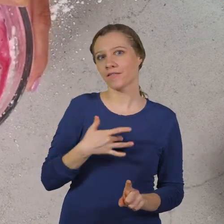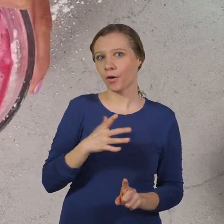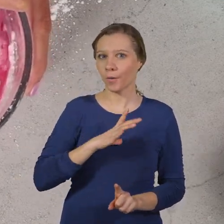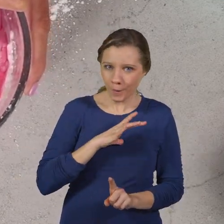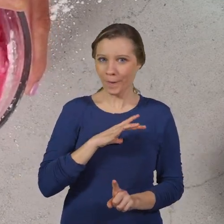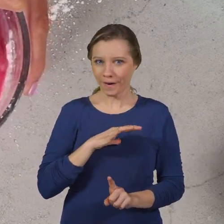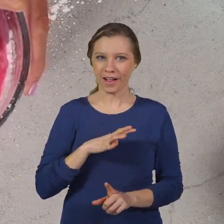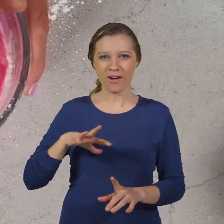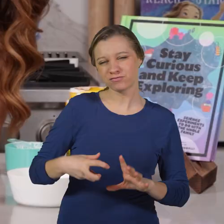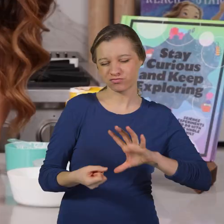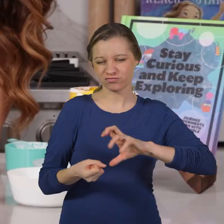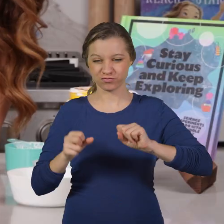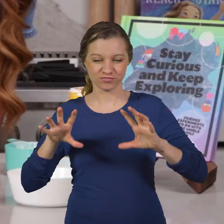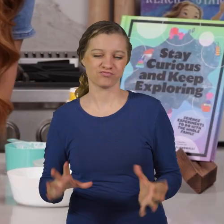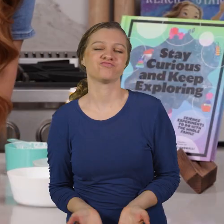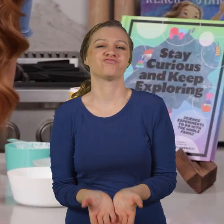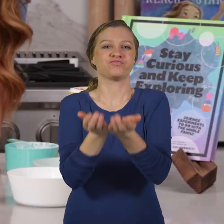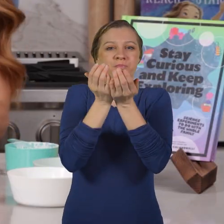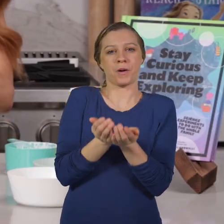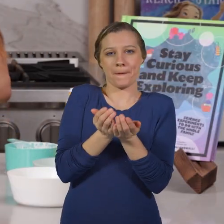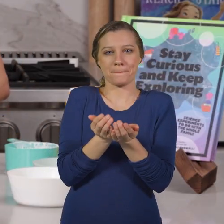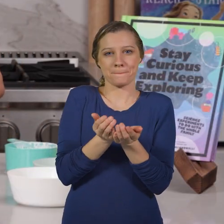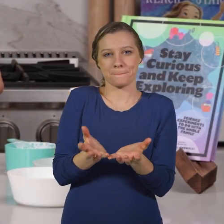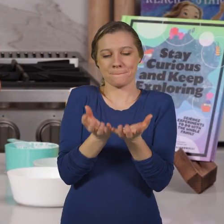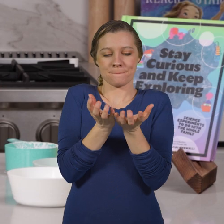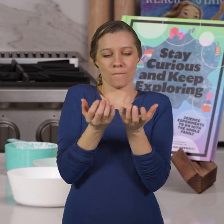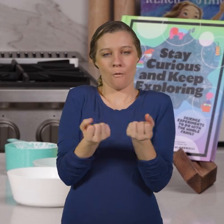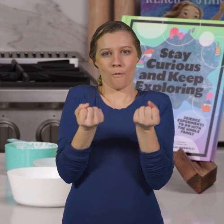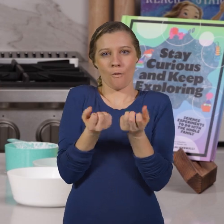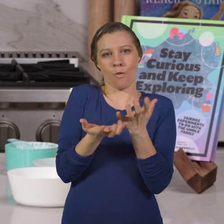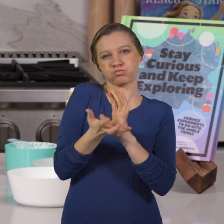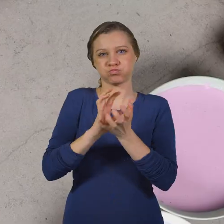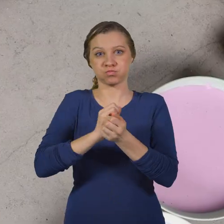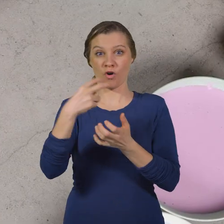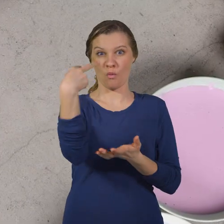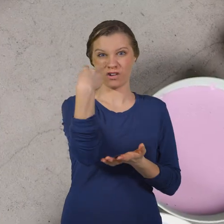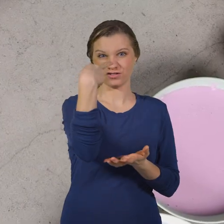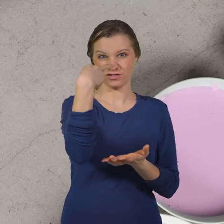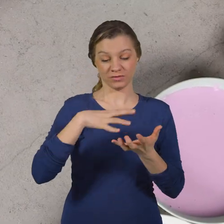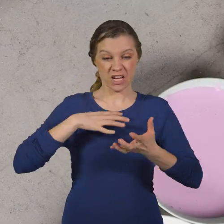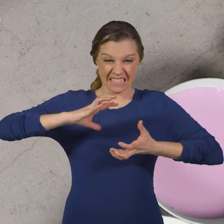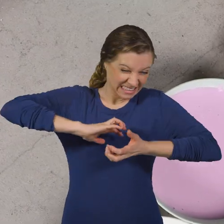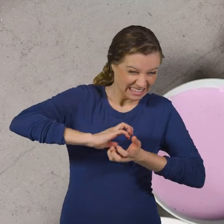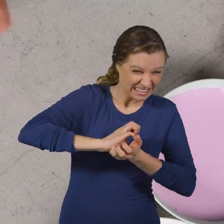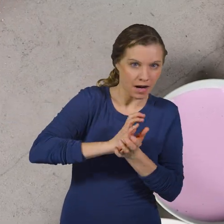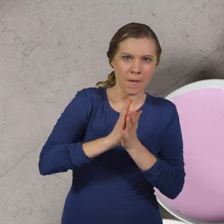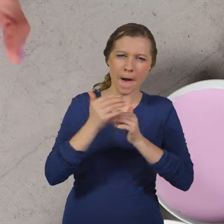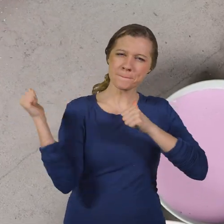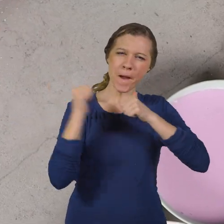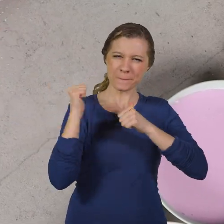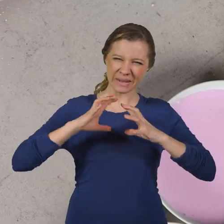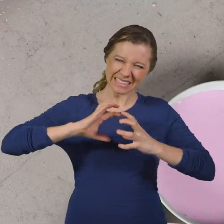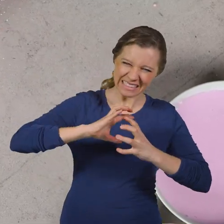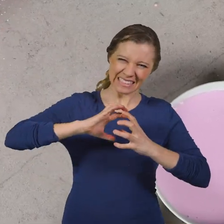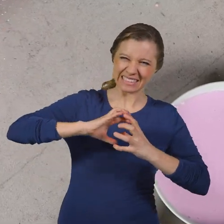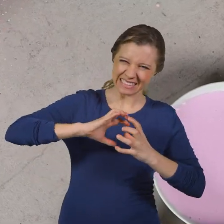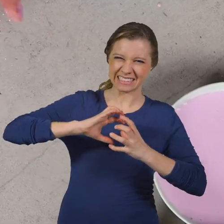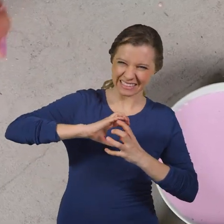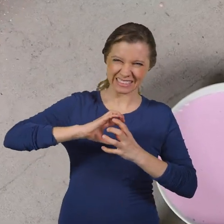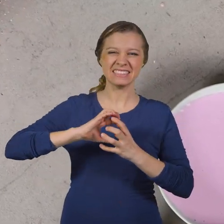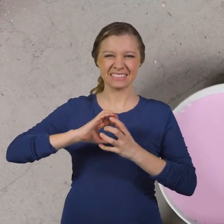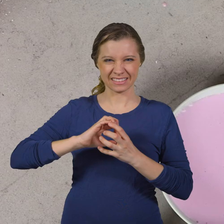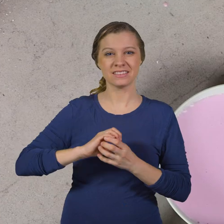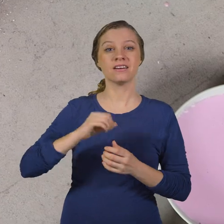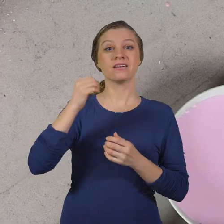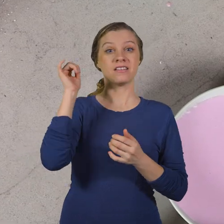where it feels really cool. So I'm gonna go ahead and pick it up with my hands and watch this. When I squeeze it, it